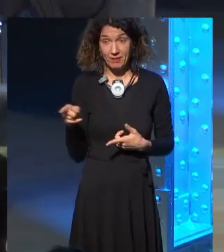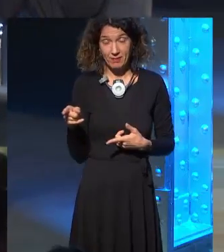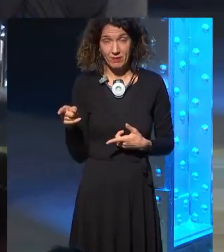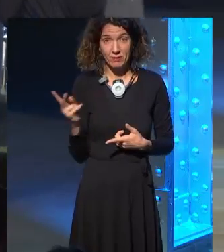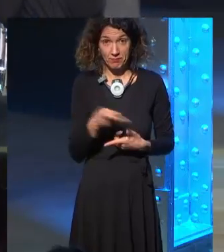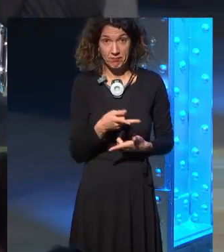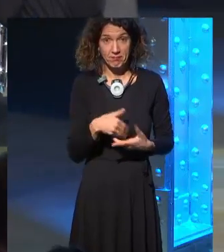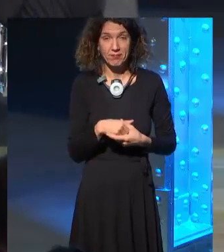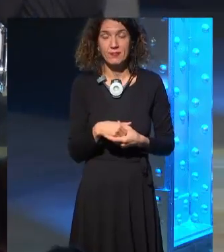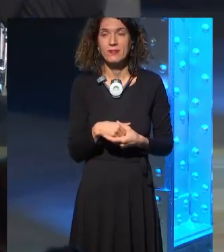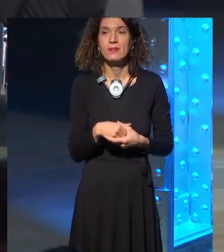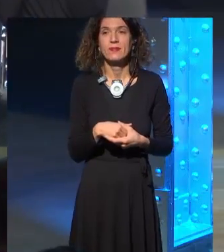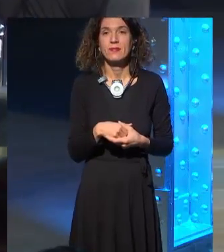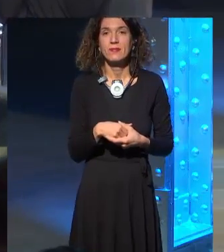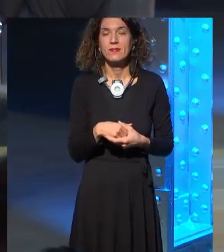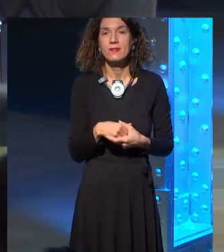Yeah.